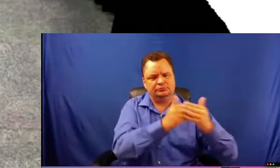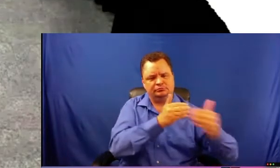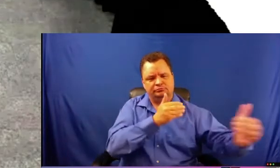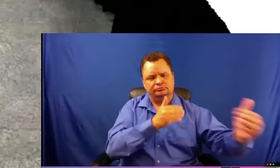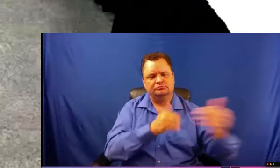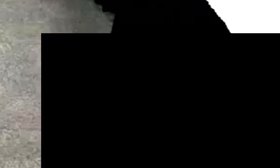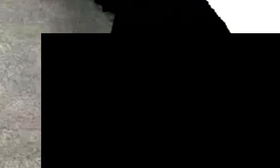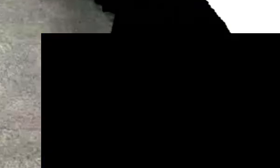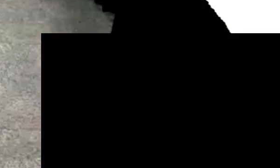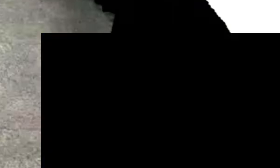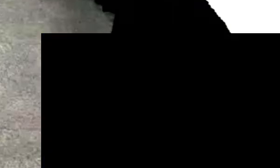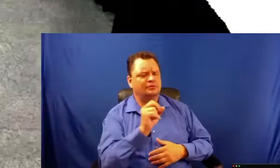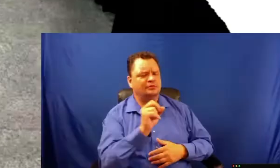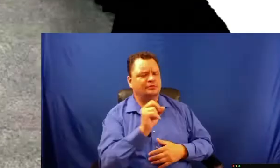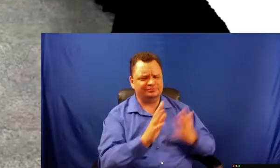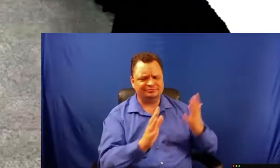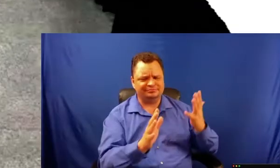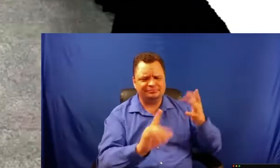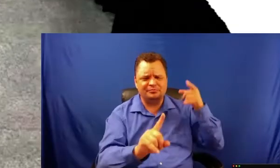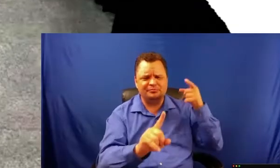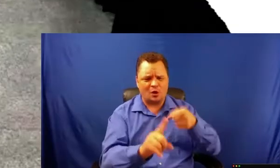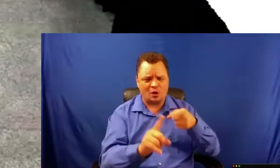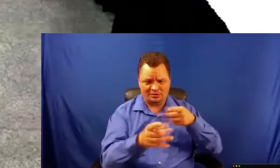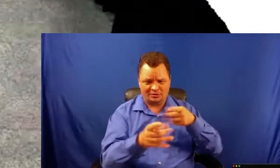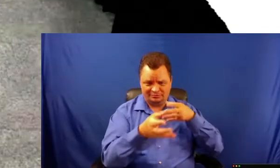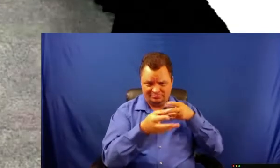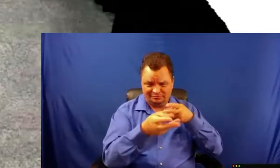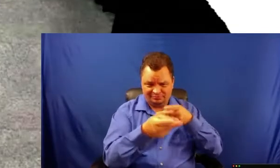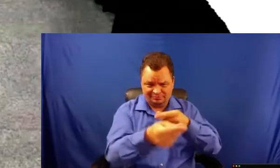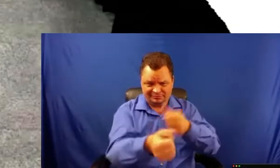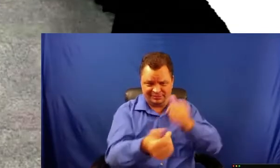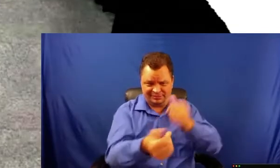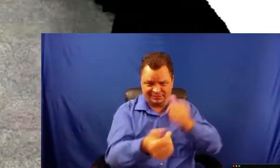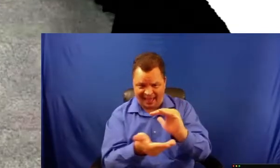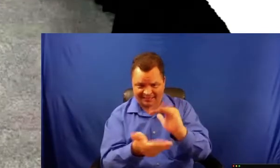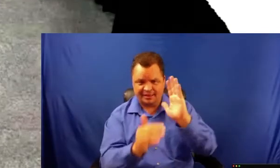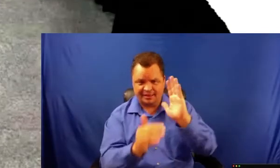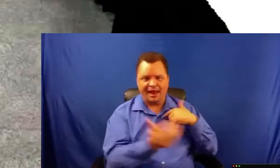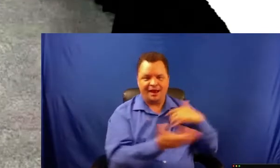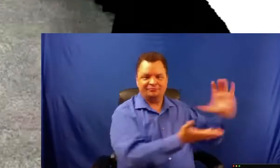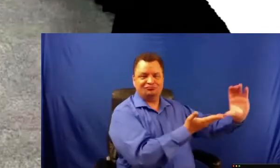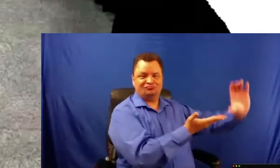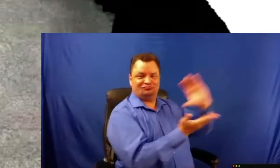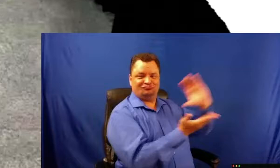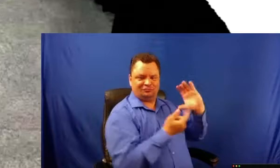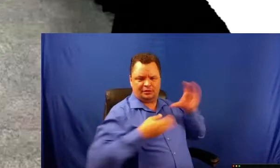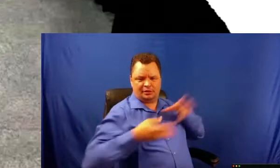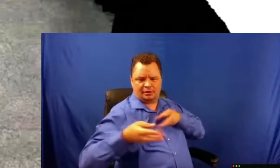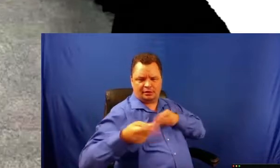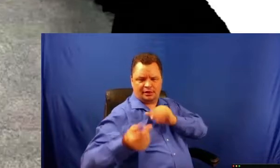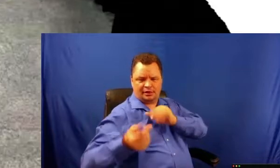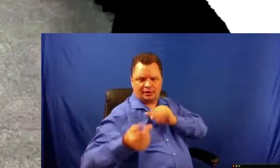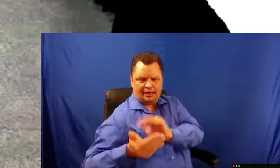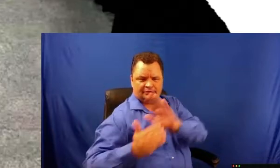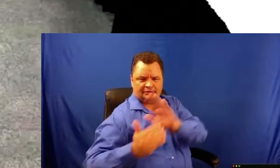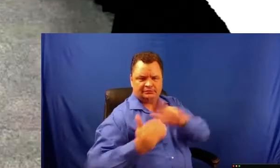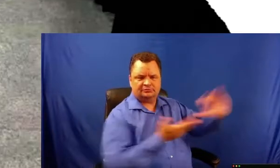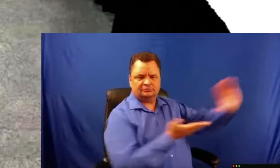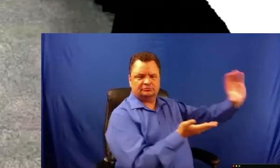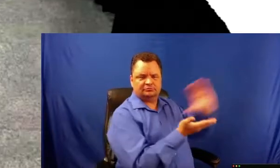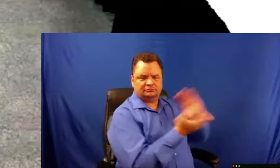this point, yes, because it is a grant that goes through 2023, so we don't anticipate fully